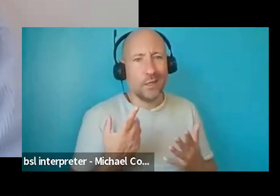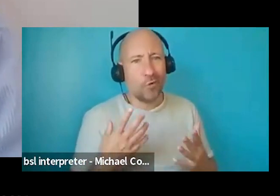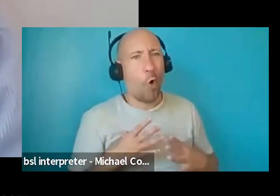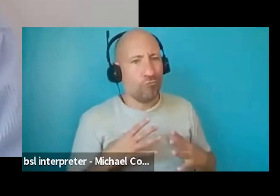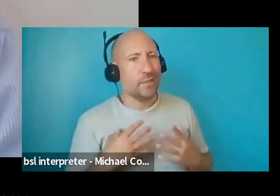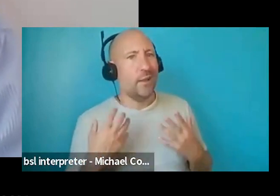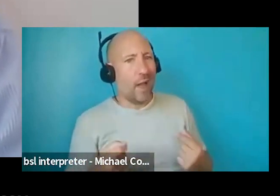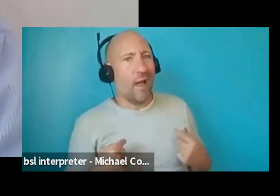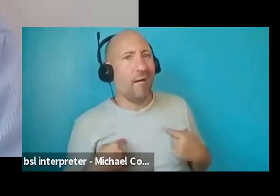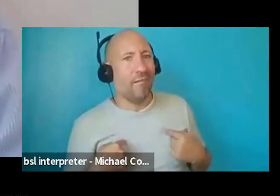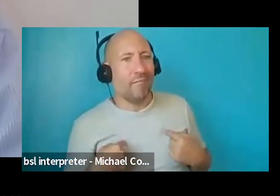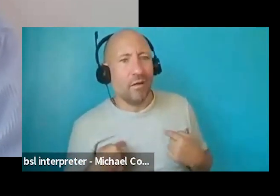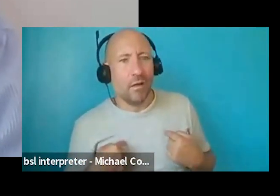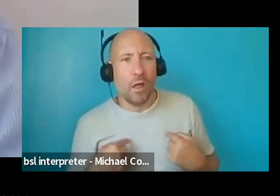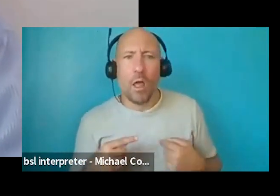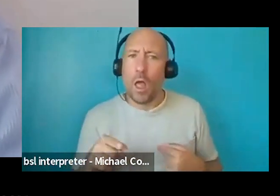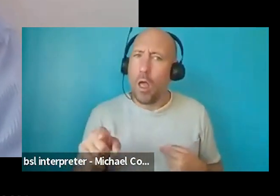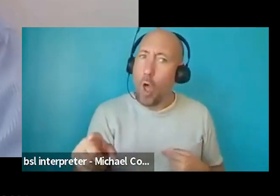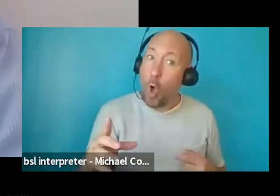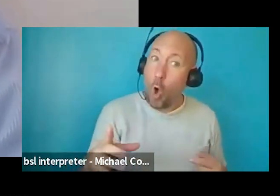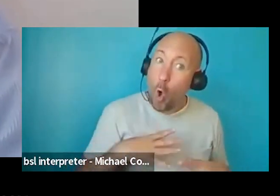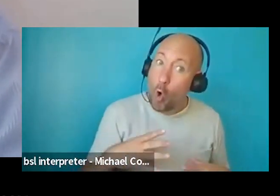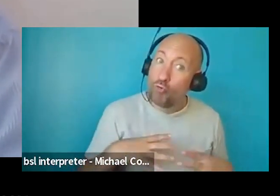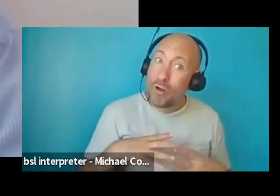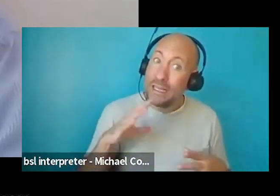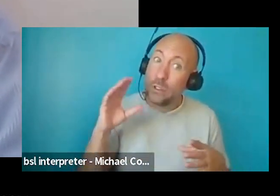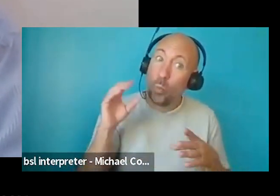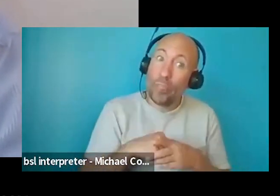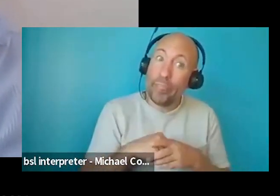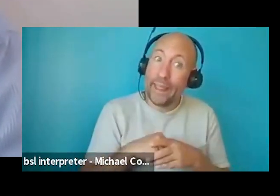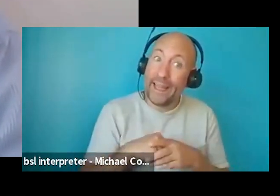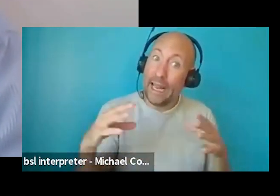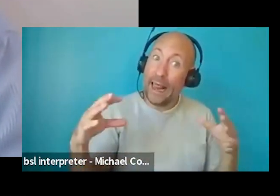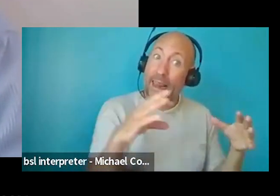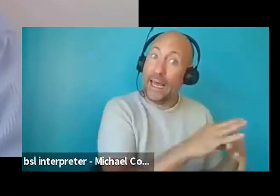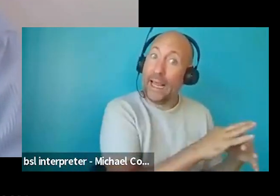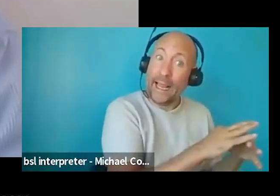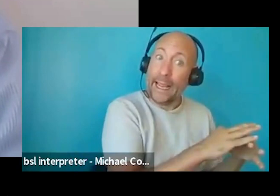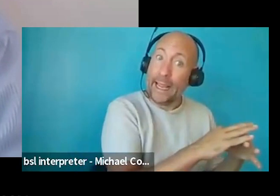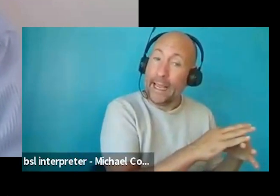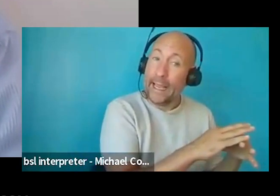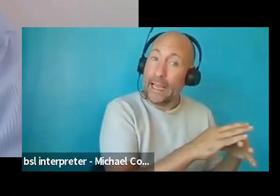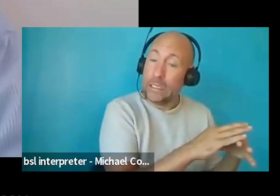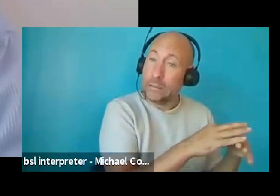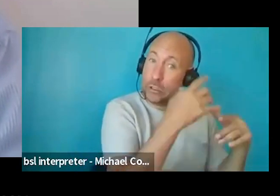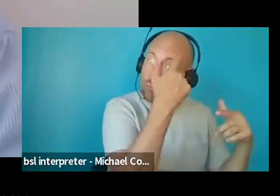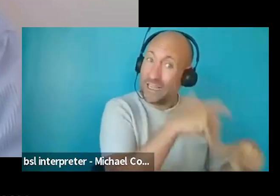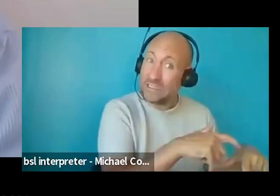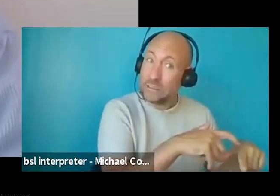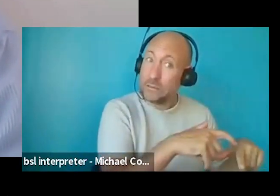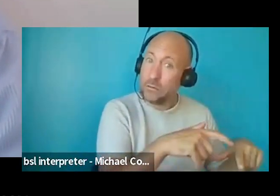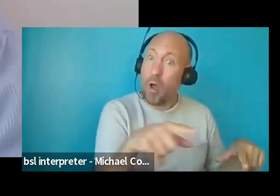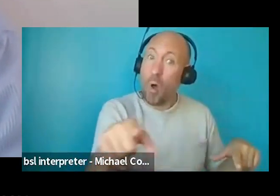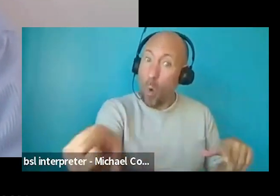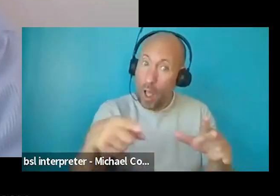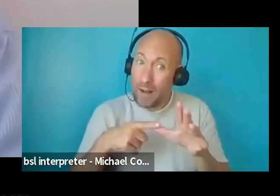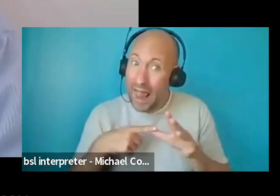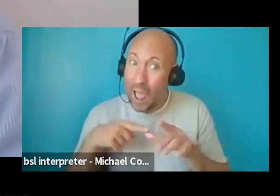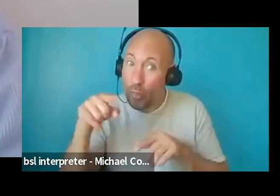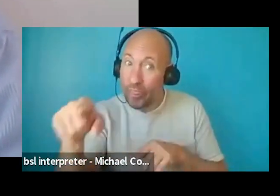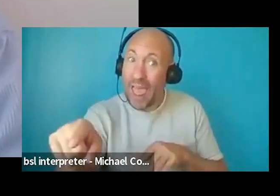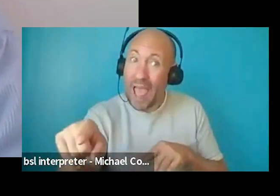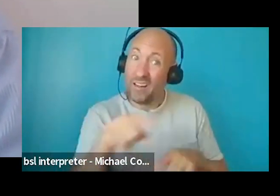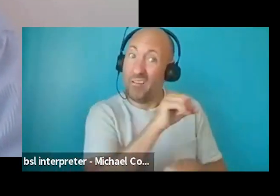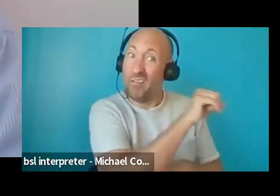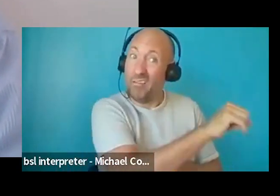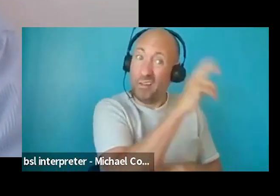Well, if you are already linked, so to say, to a residency, apply with that